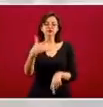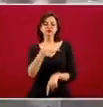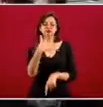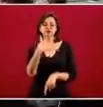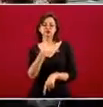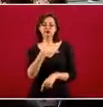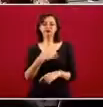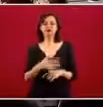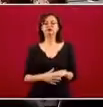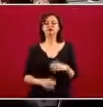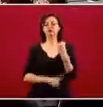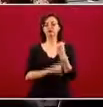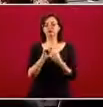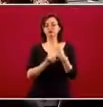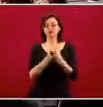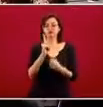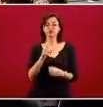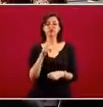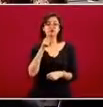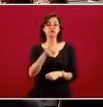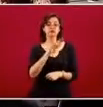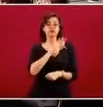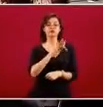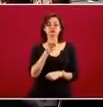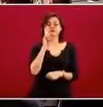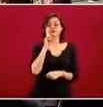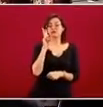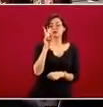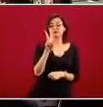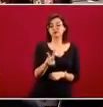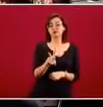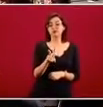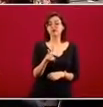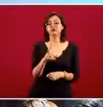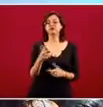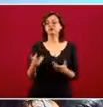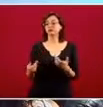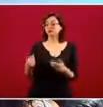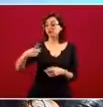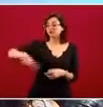others that are whether the patient was a smoker or not,